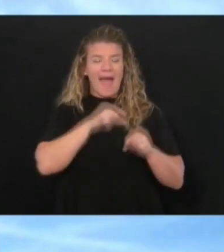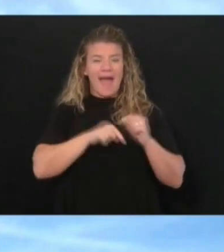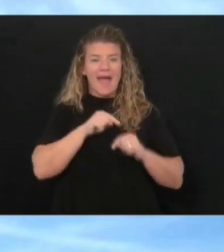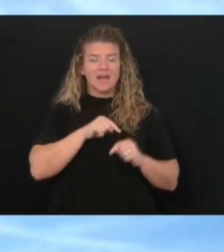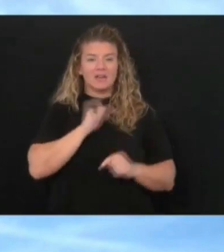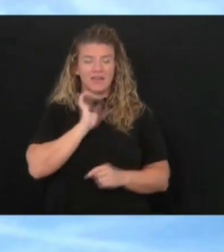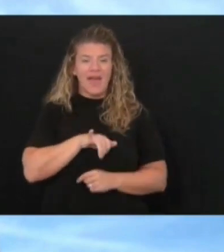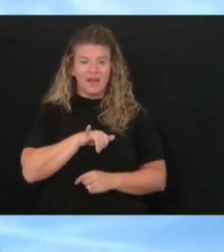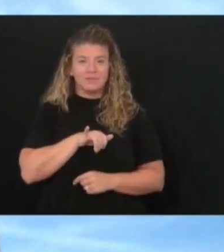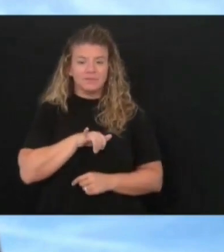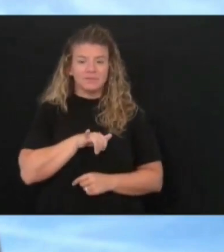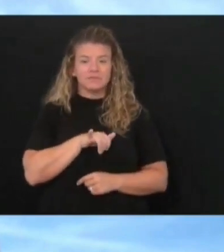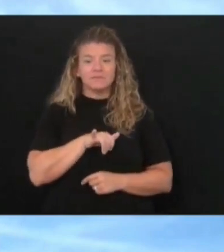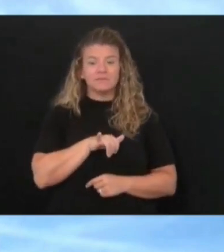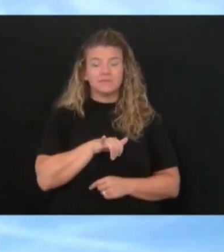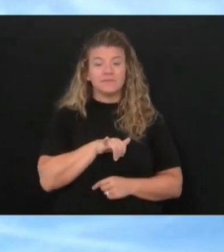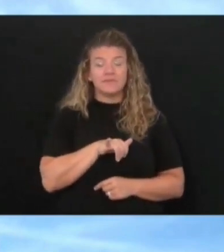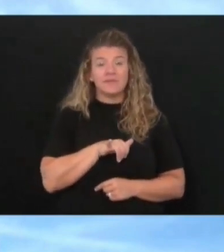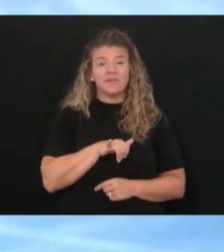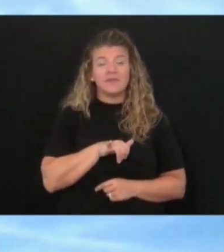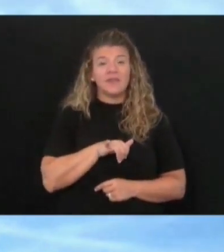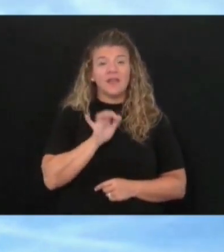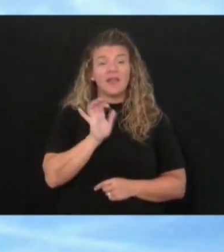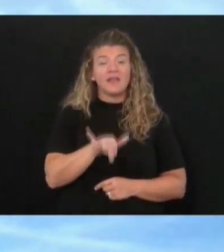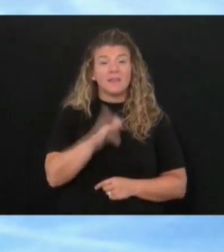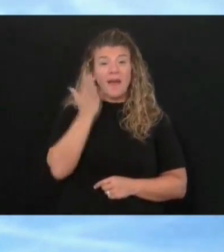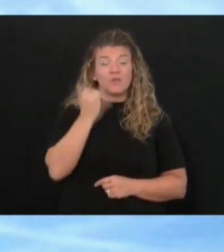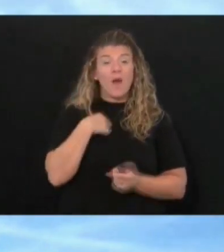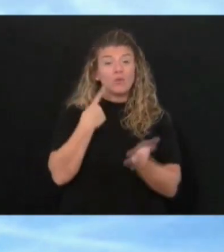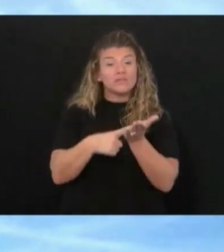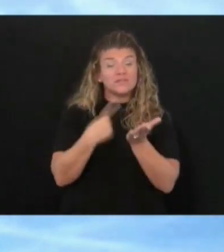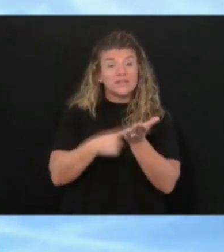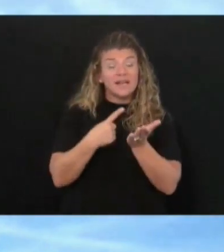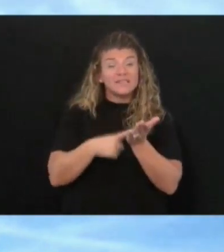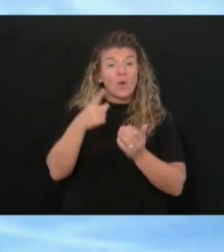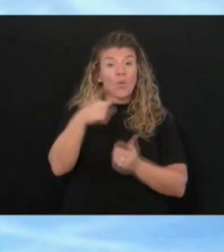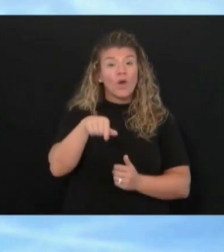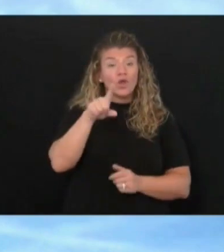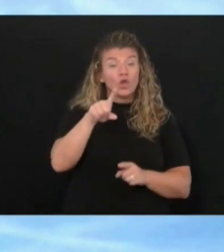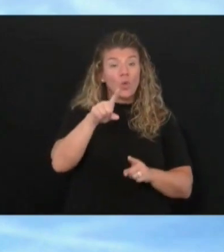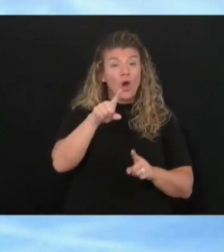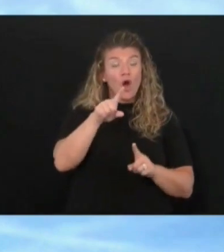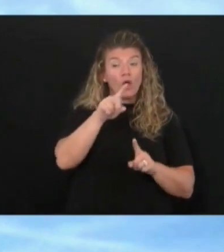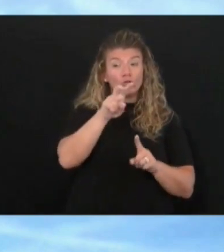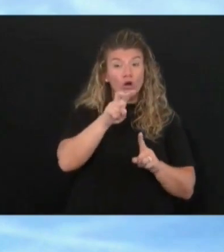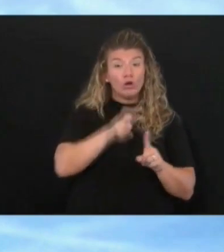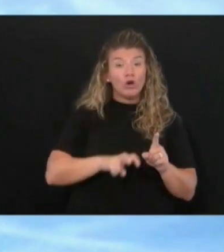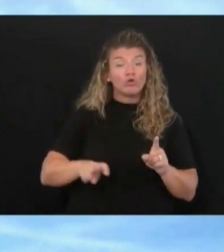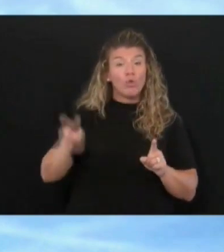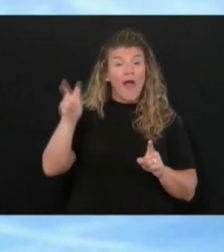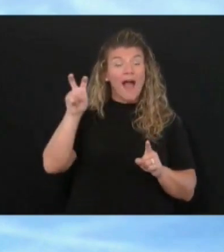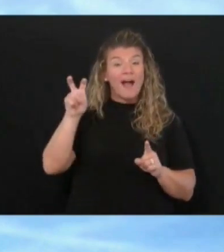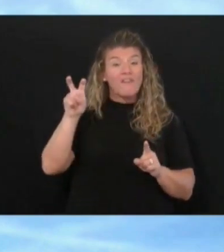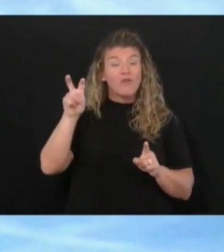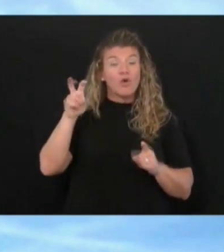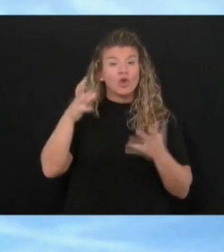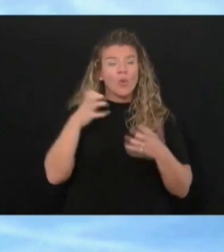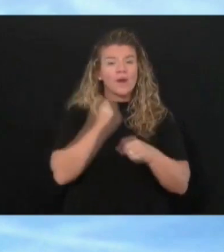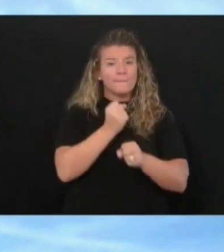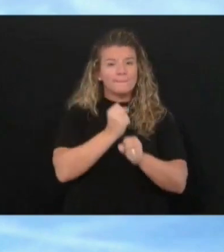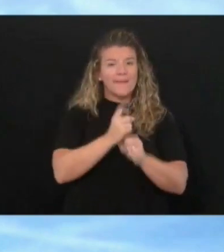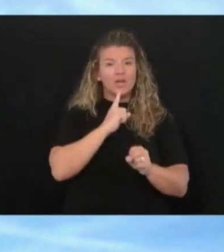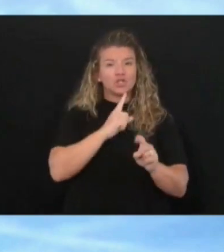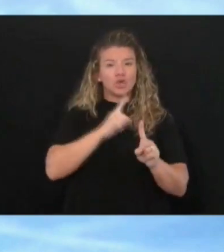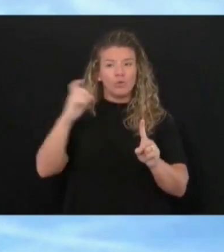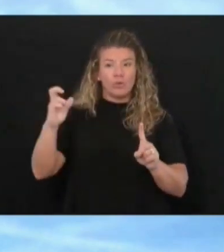travel related. That's why we are talking about people when they go for their travel history. We want them to have their testing done and to wait